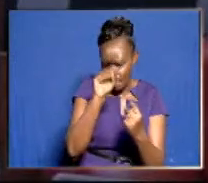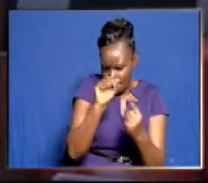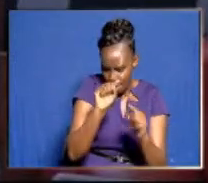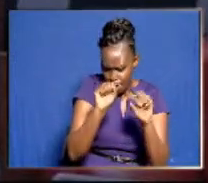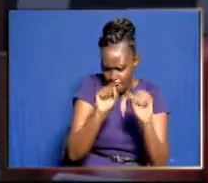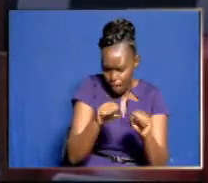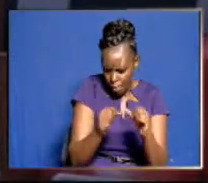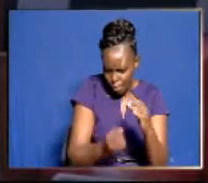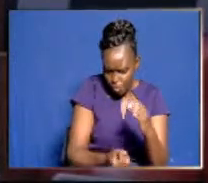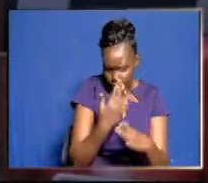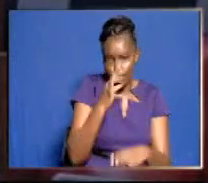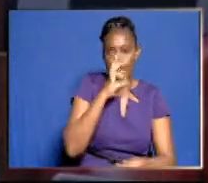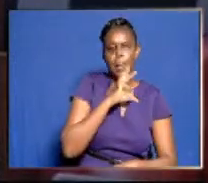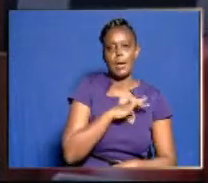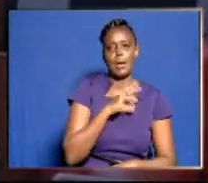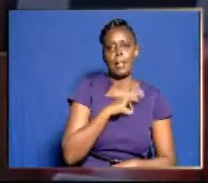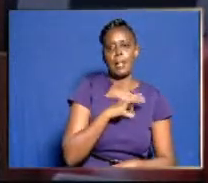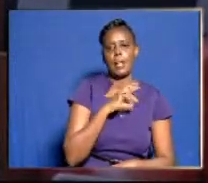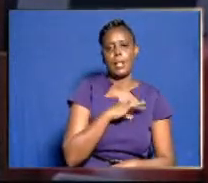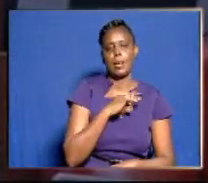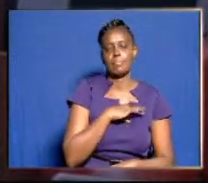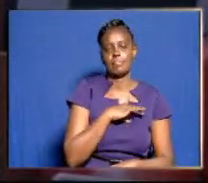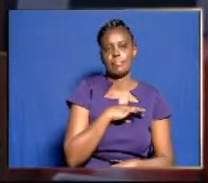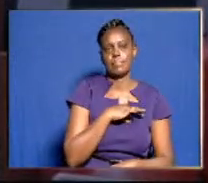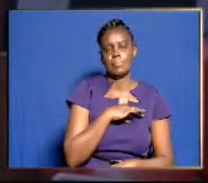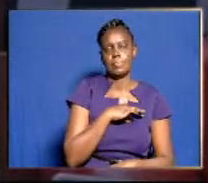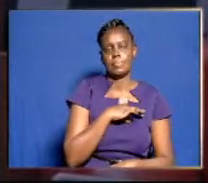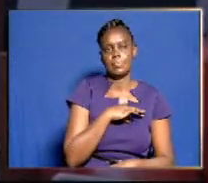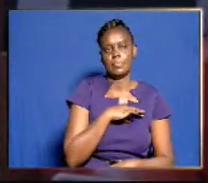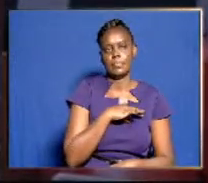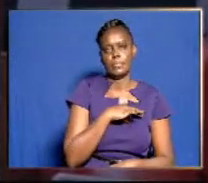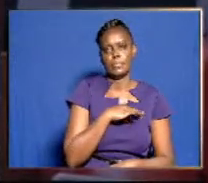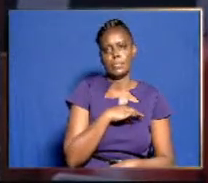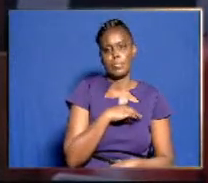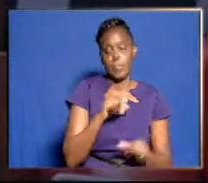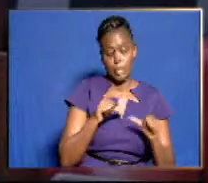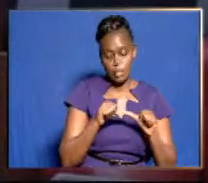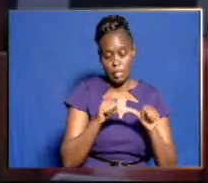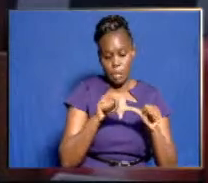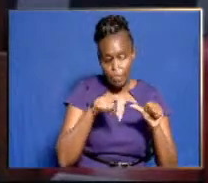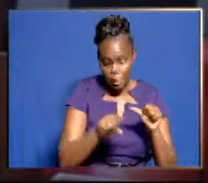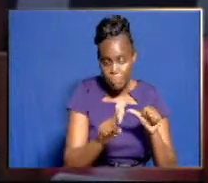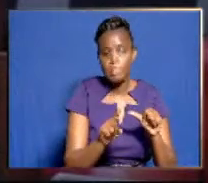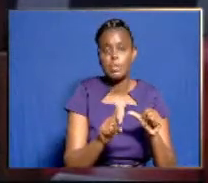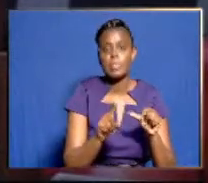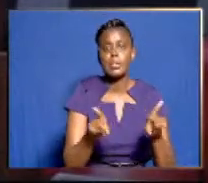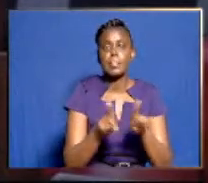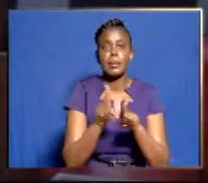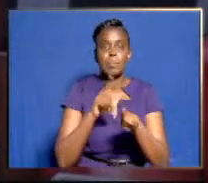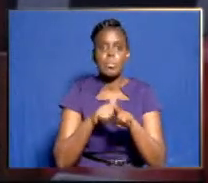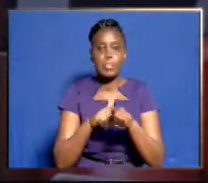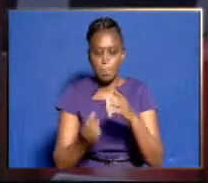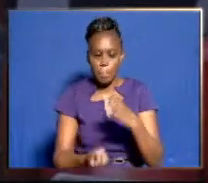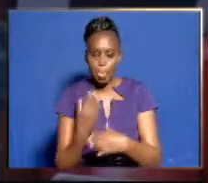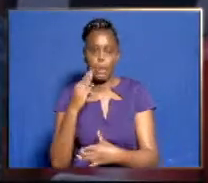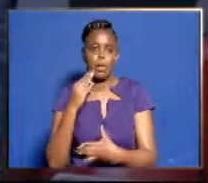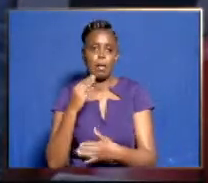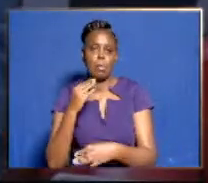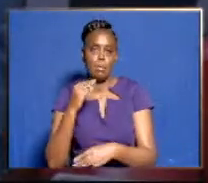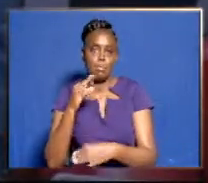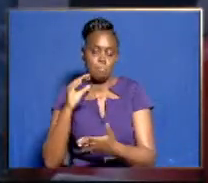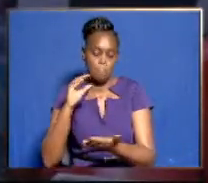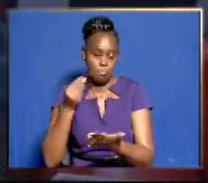to generate income to not only sustain themselves but also generate money of